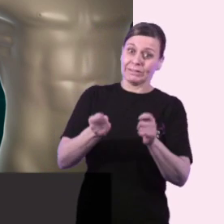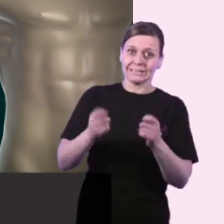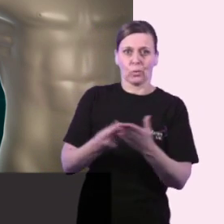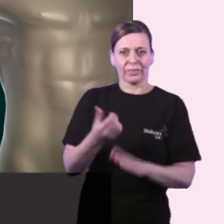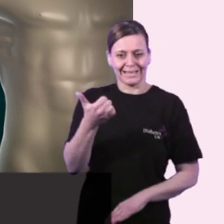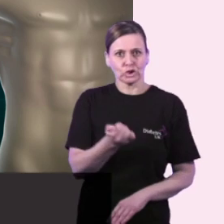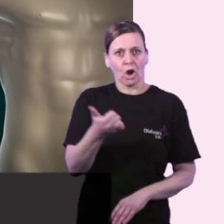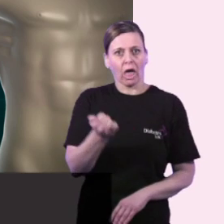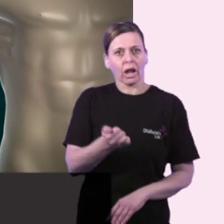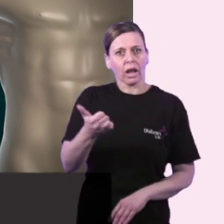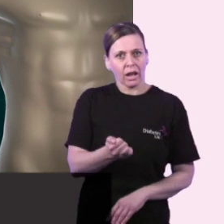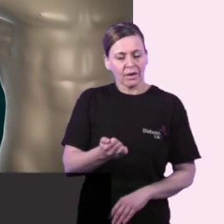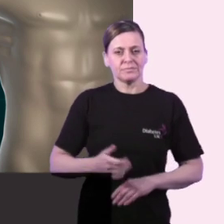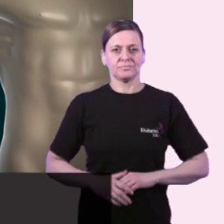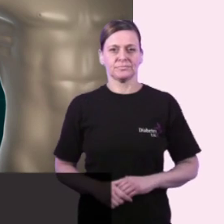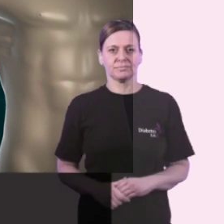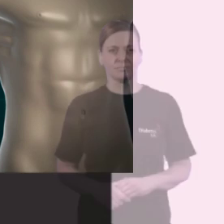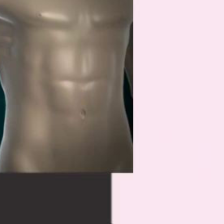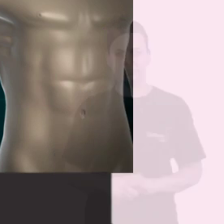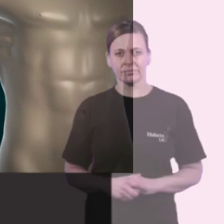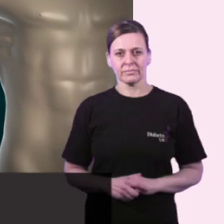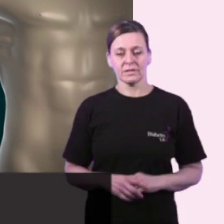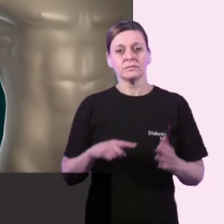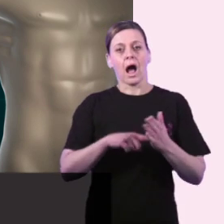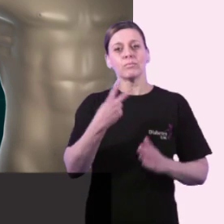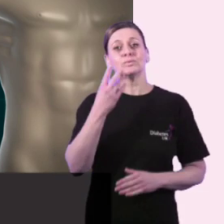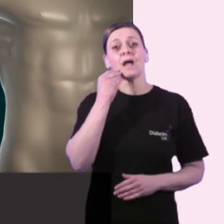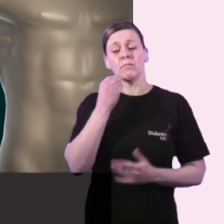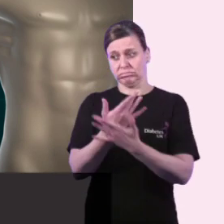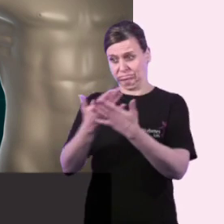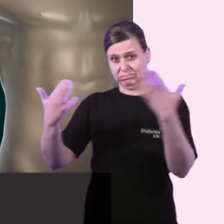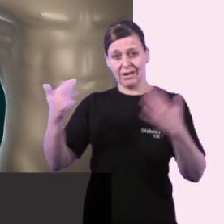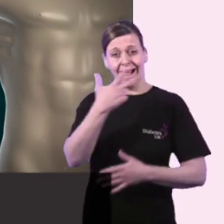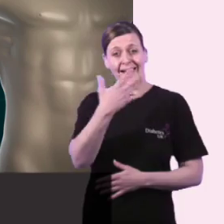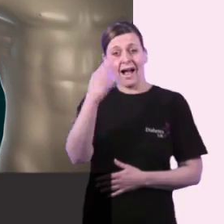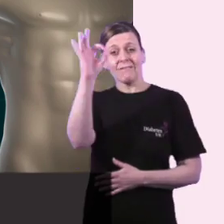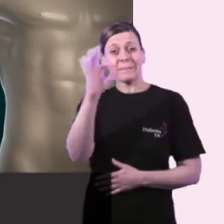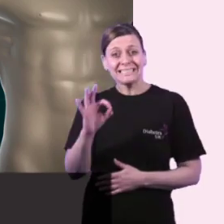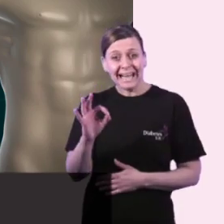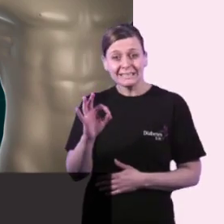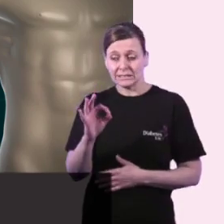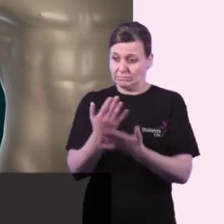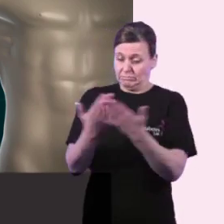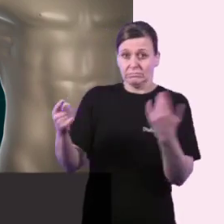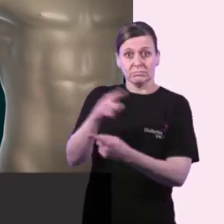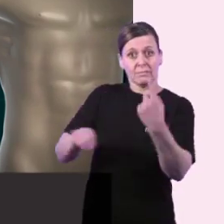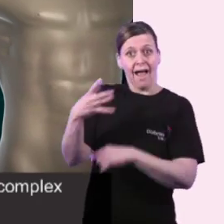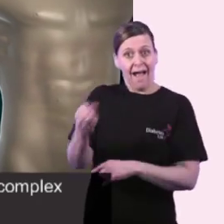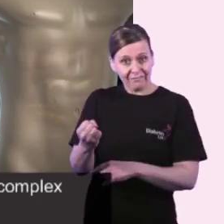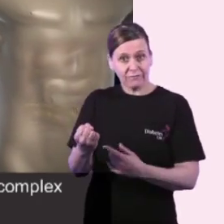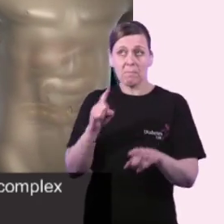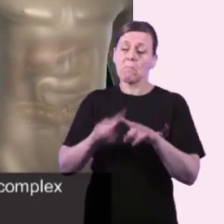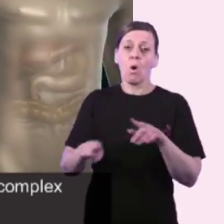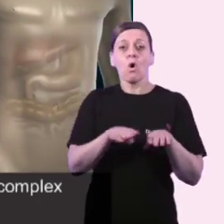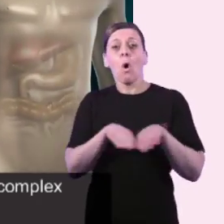group in the white population and in the over 25 age group in the black or South Asian population. Type 2